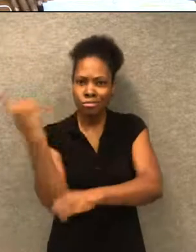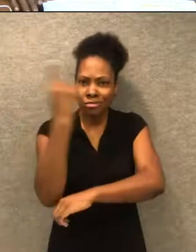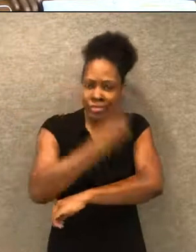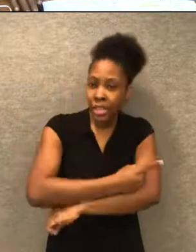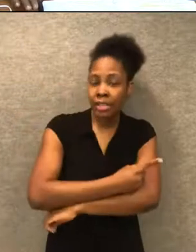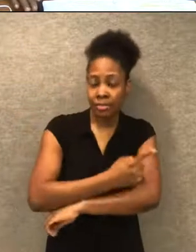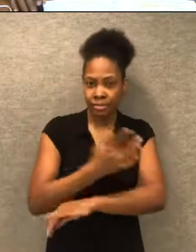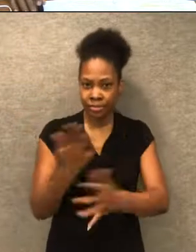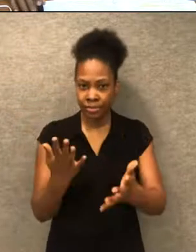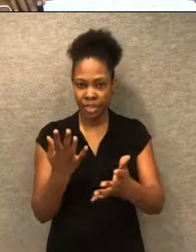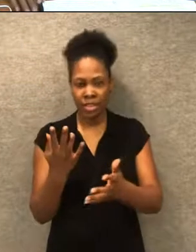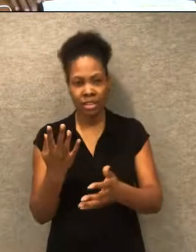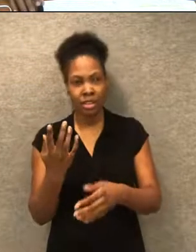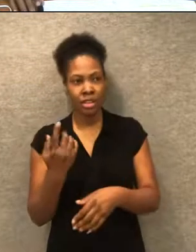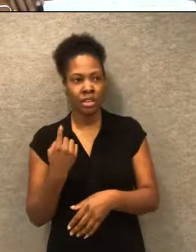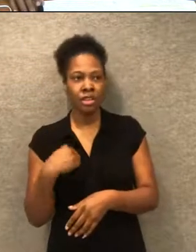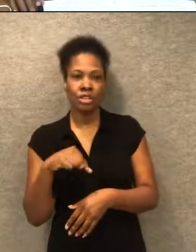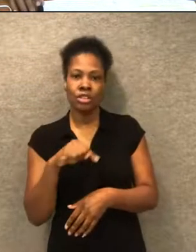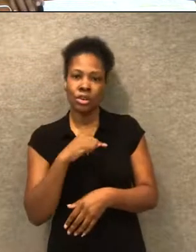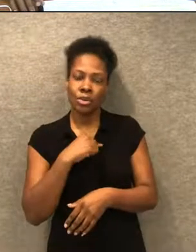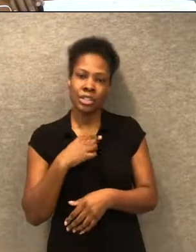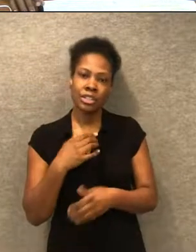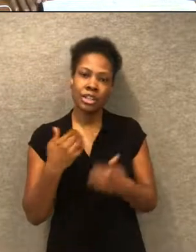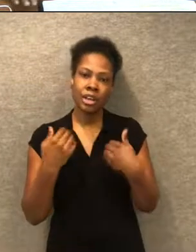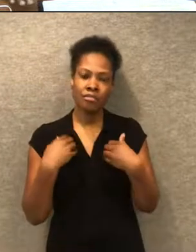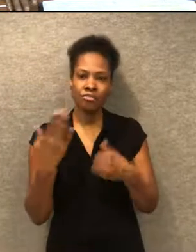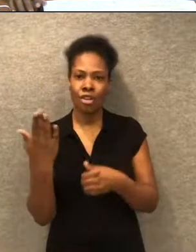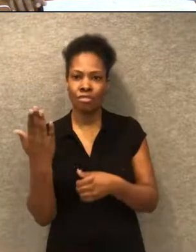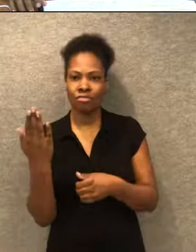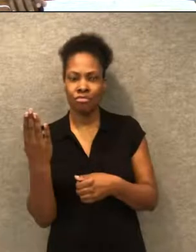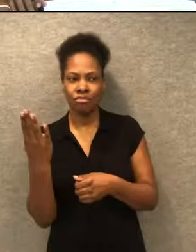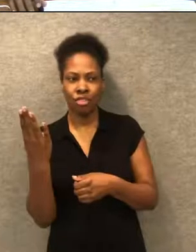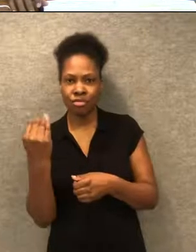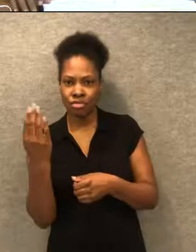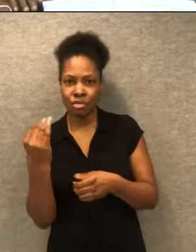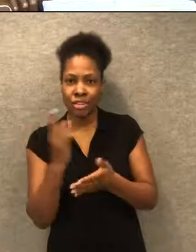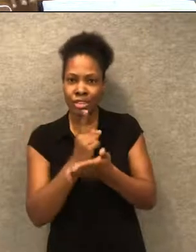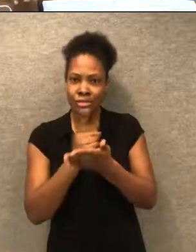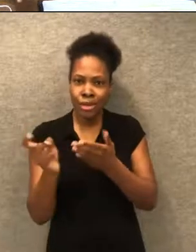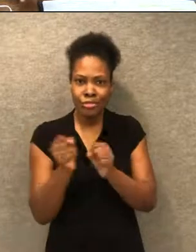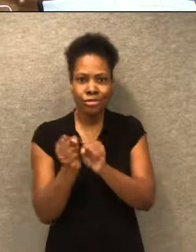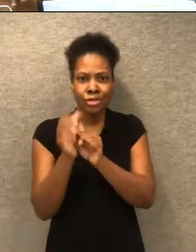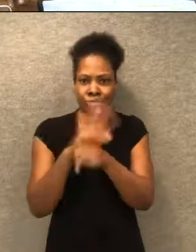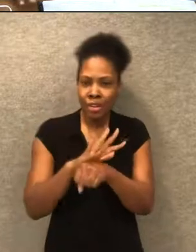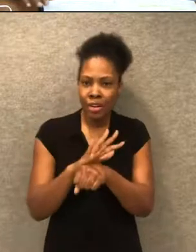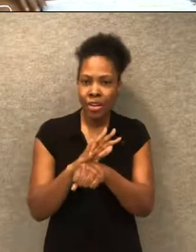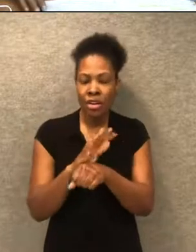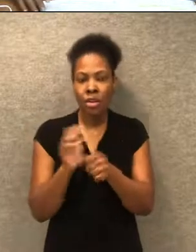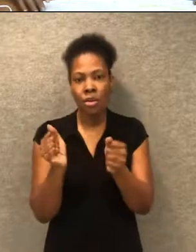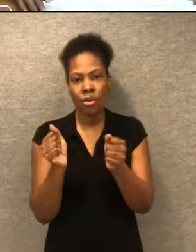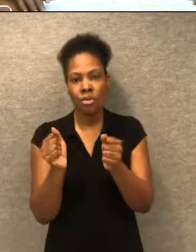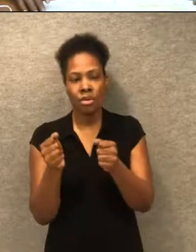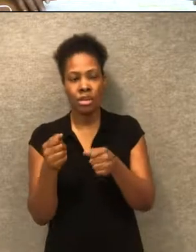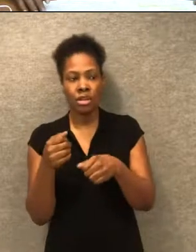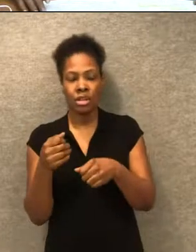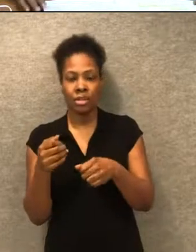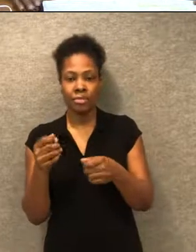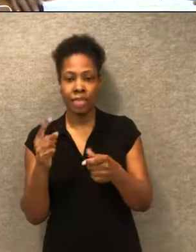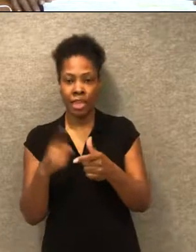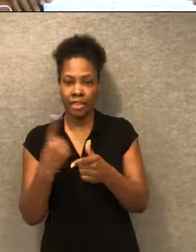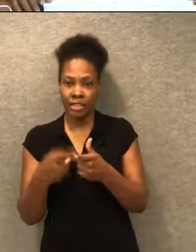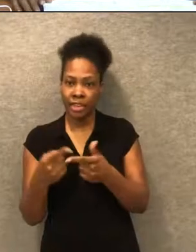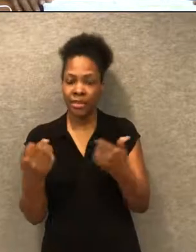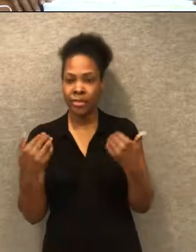on a 14-week pandemic with this COVID. Then we had another full couple weeks with